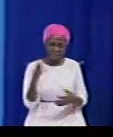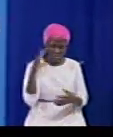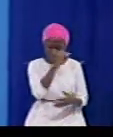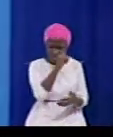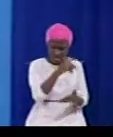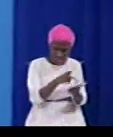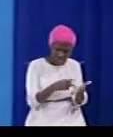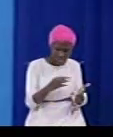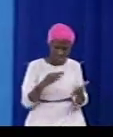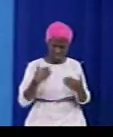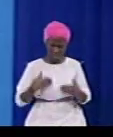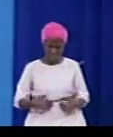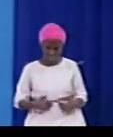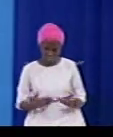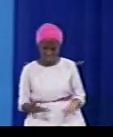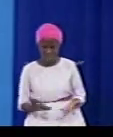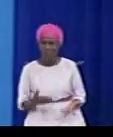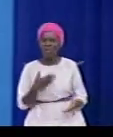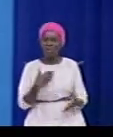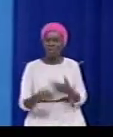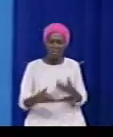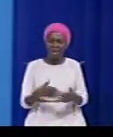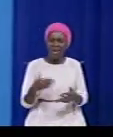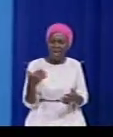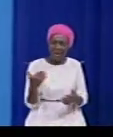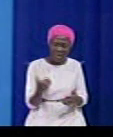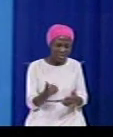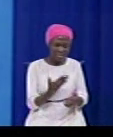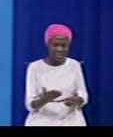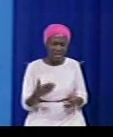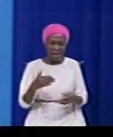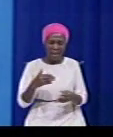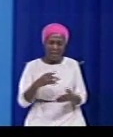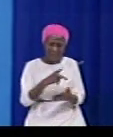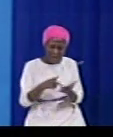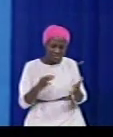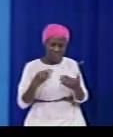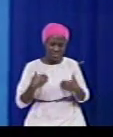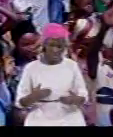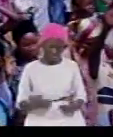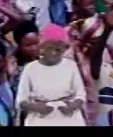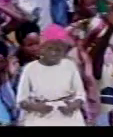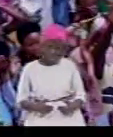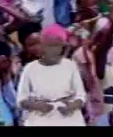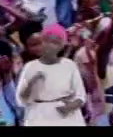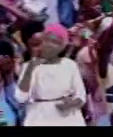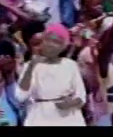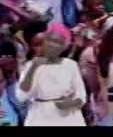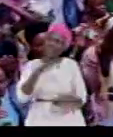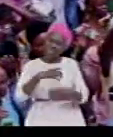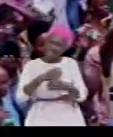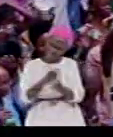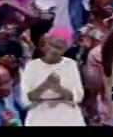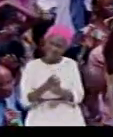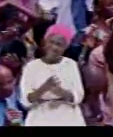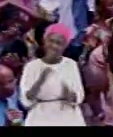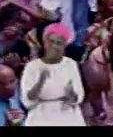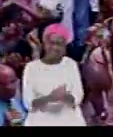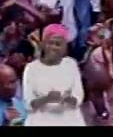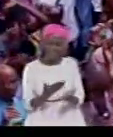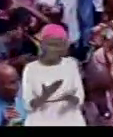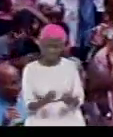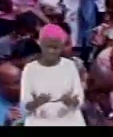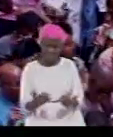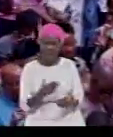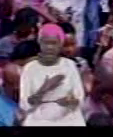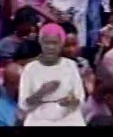kidney, whatever it is, any missing part of the body, create that now and supply it everyone in Jesus'